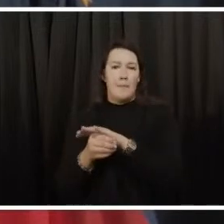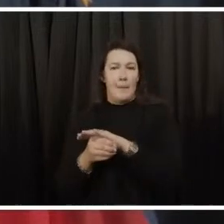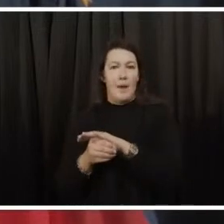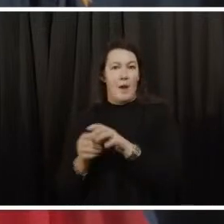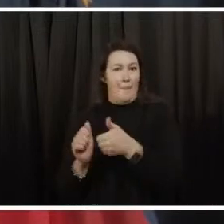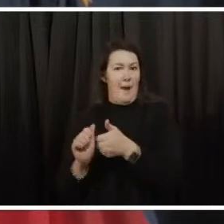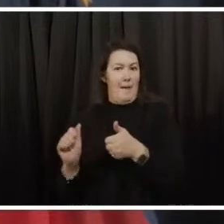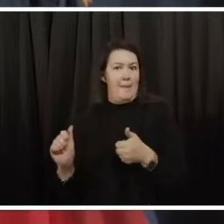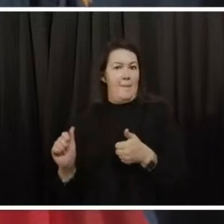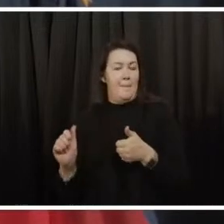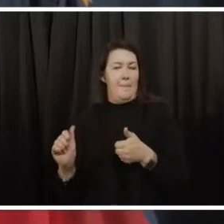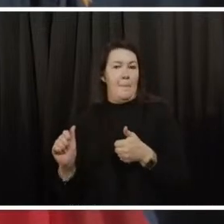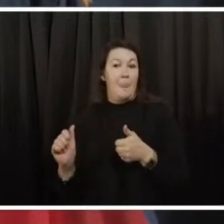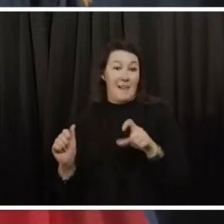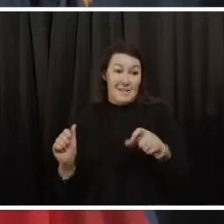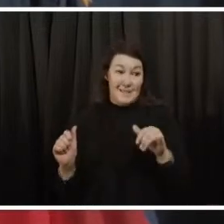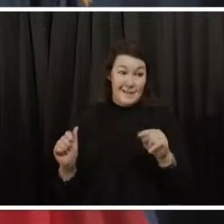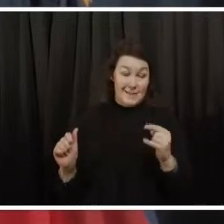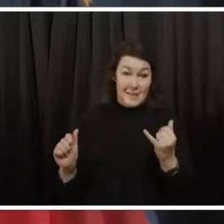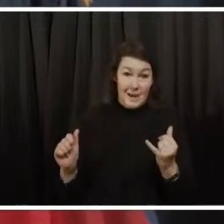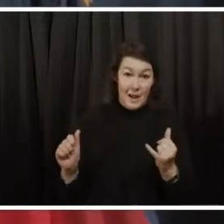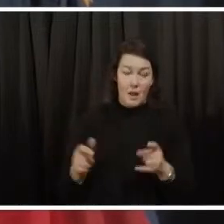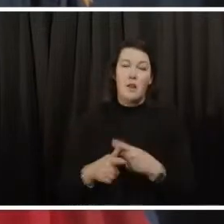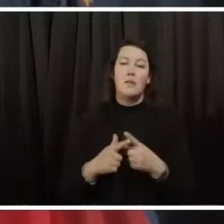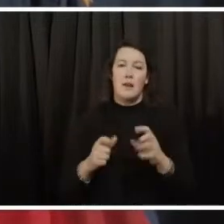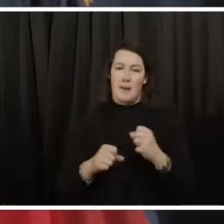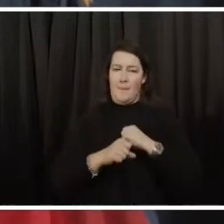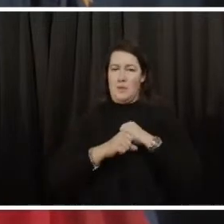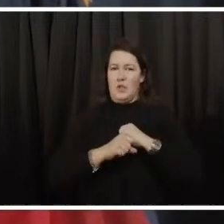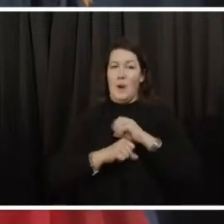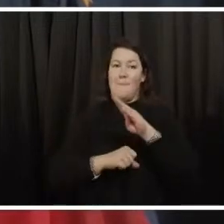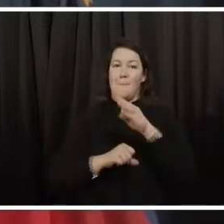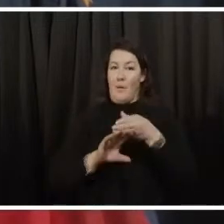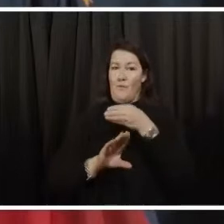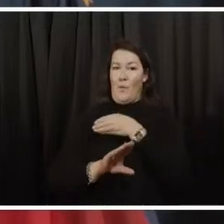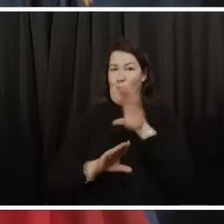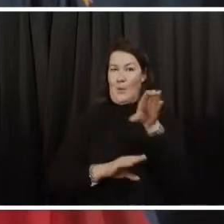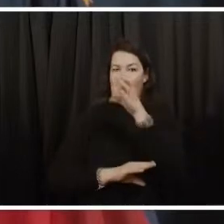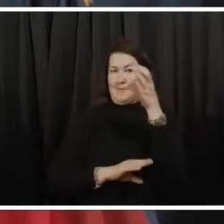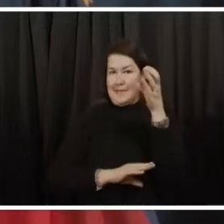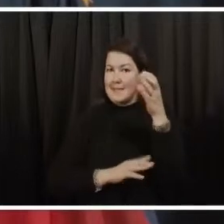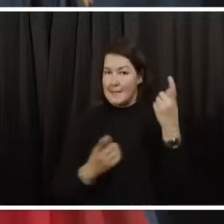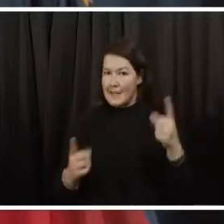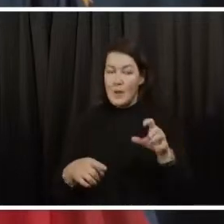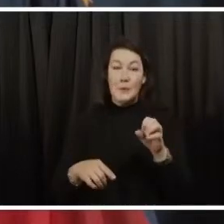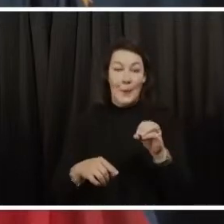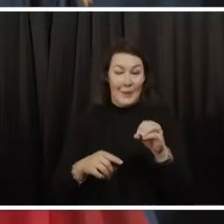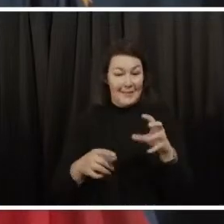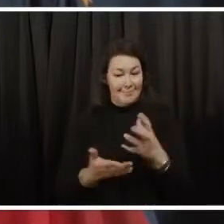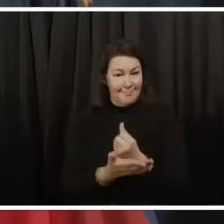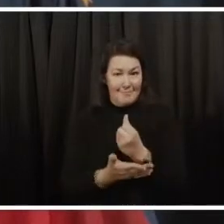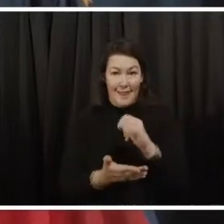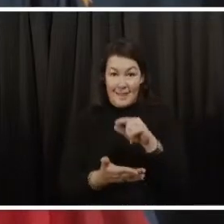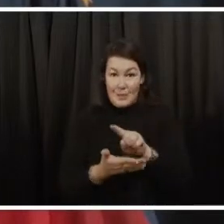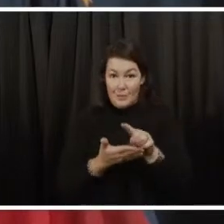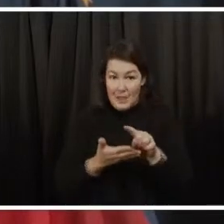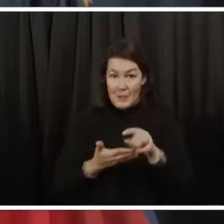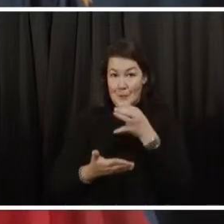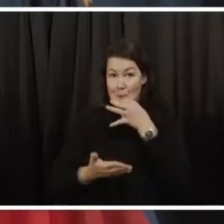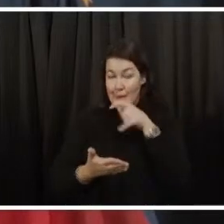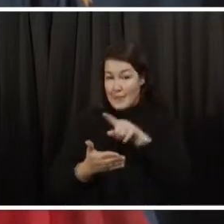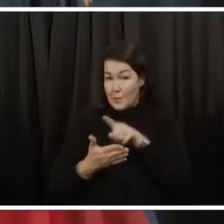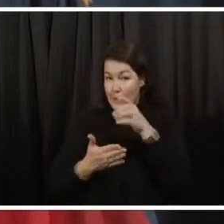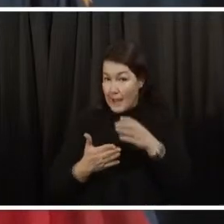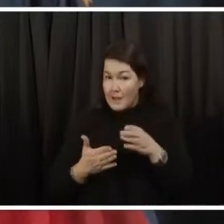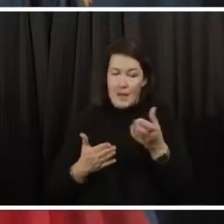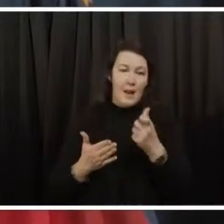to you today. So if you need that booster, you'll have that protection by Christmas, right? So go ahead and get it this week, this weekend at any of